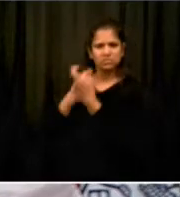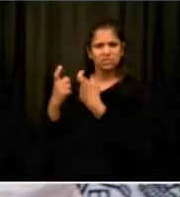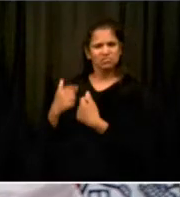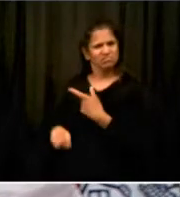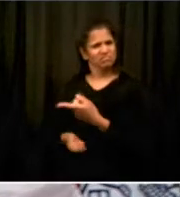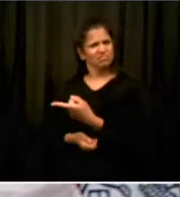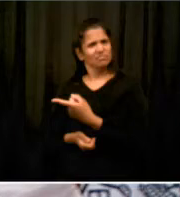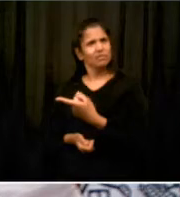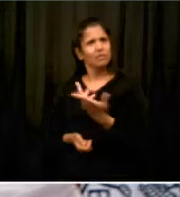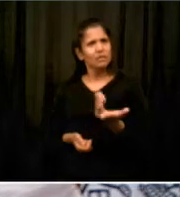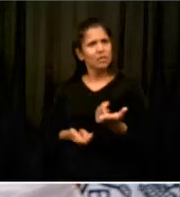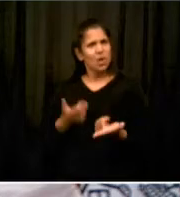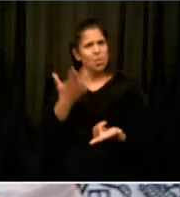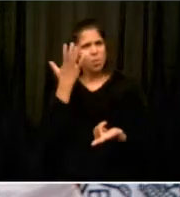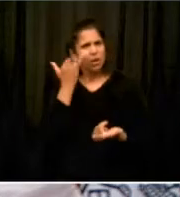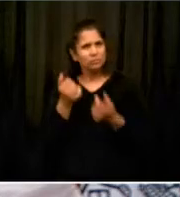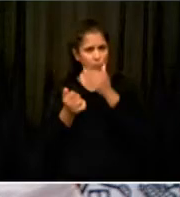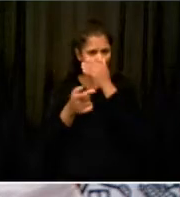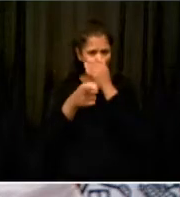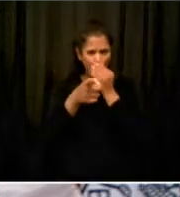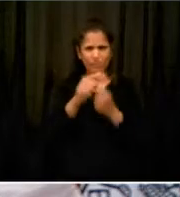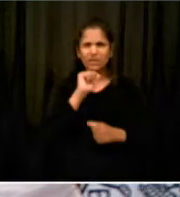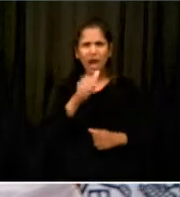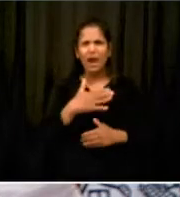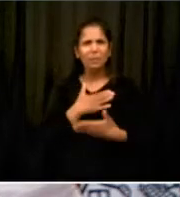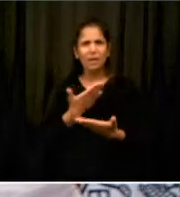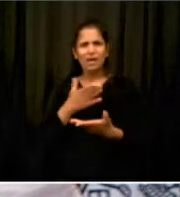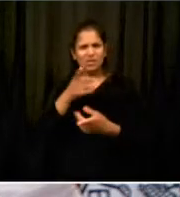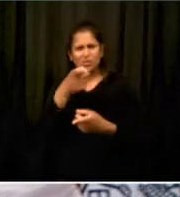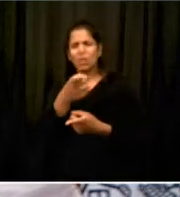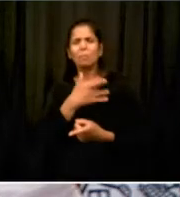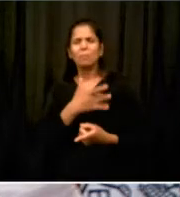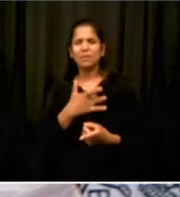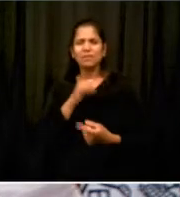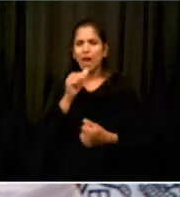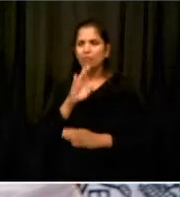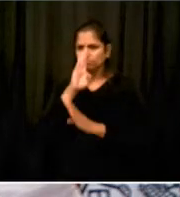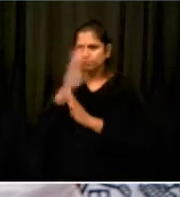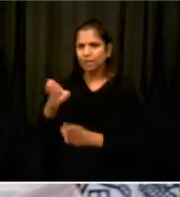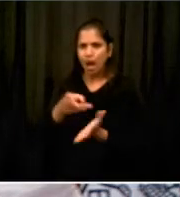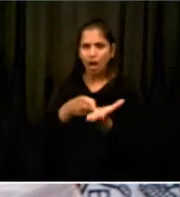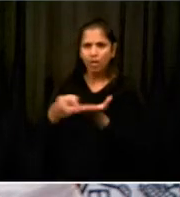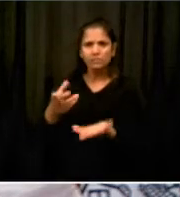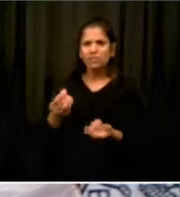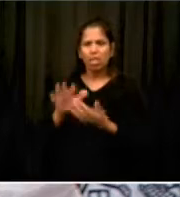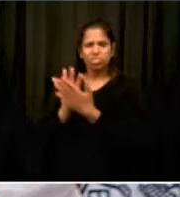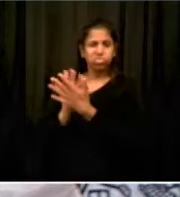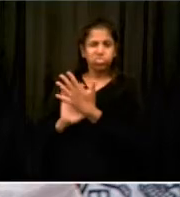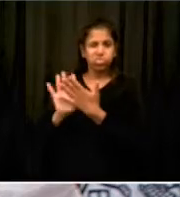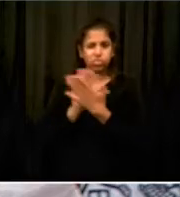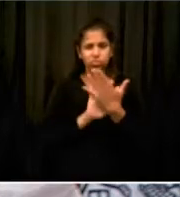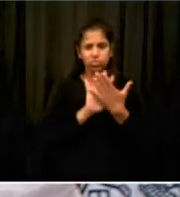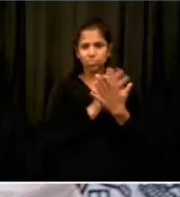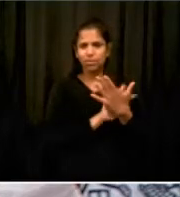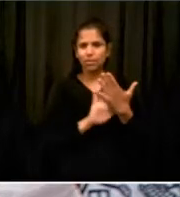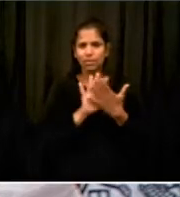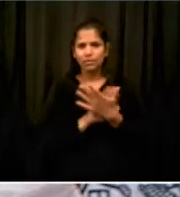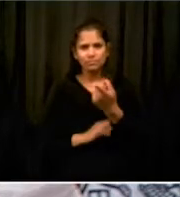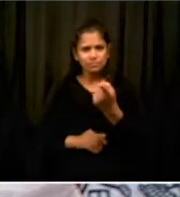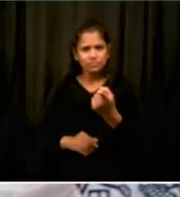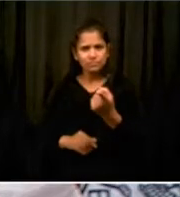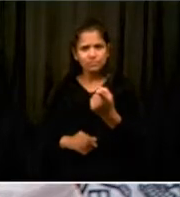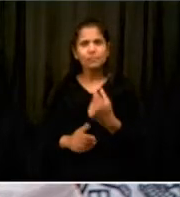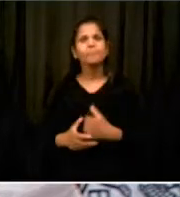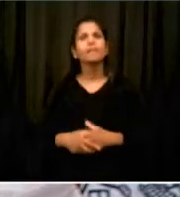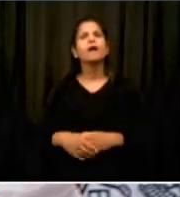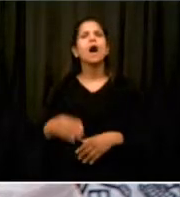much time with my fellow New Yorkers. Look, I respect deeply the free press, and I've said to you, in fact, specifically, Julia, and many